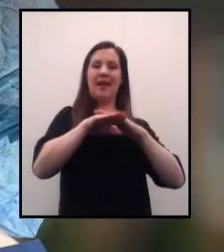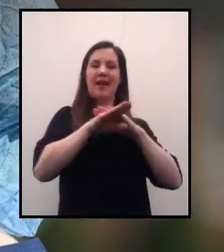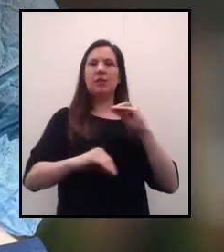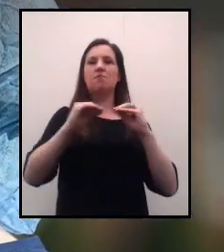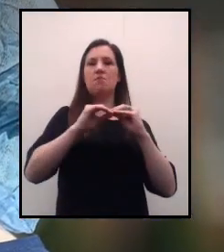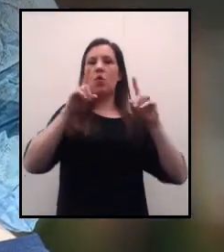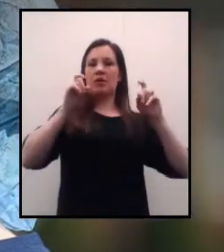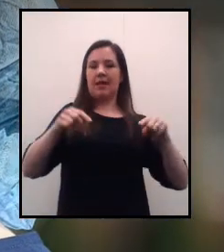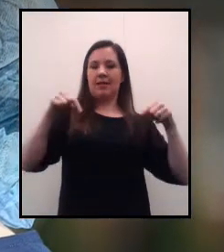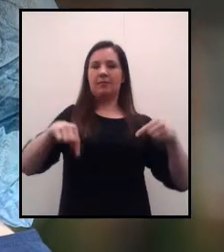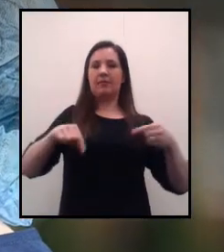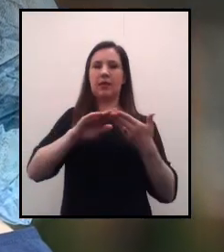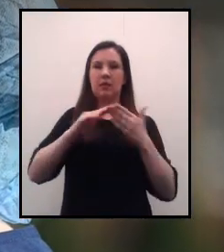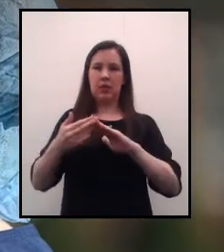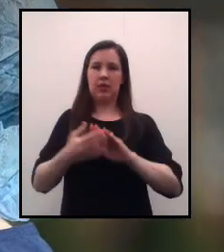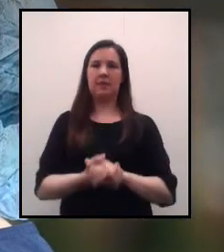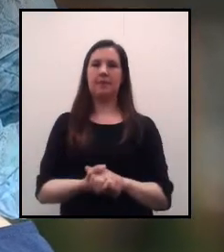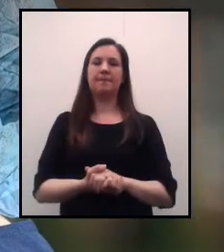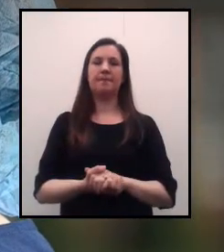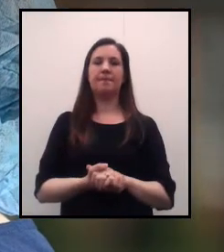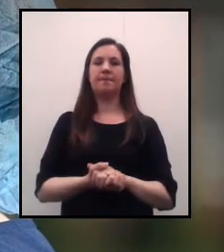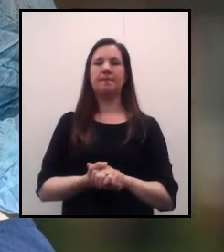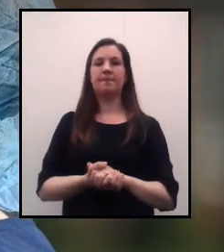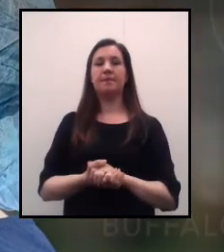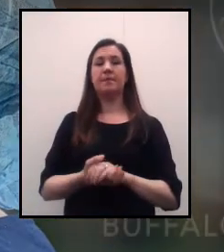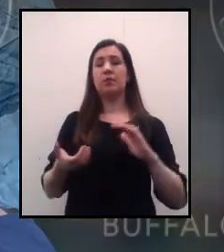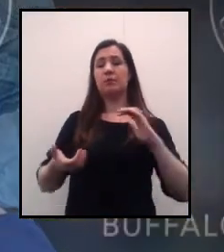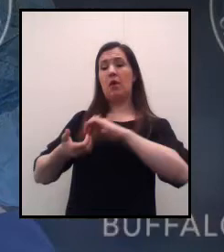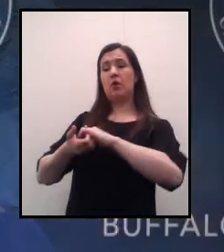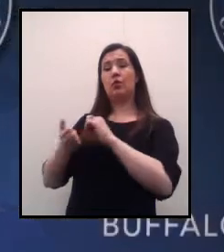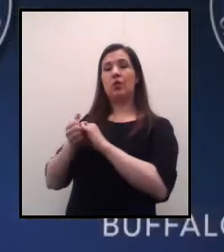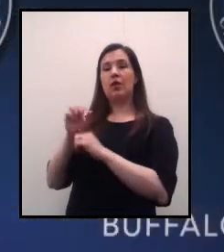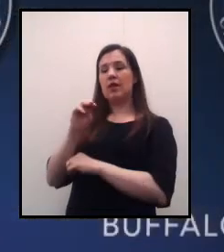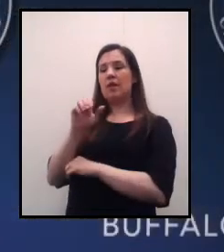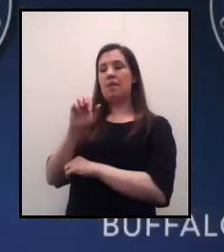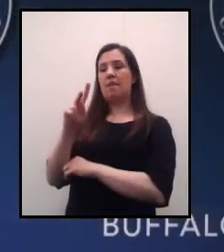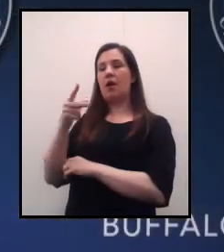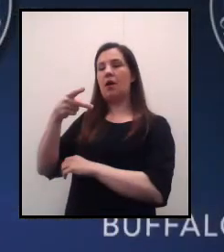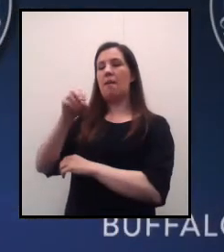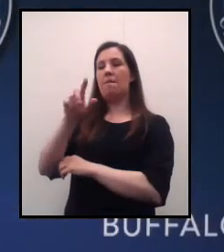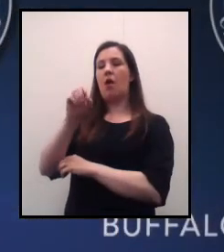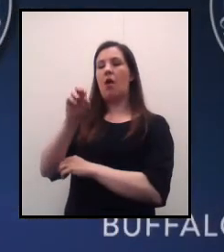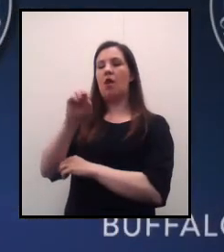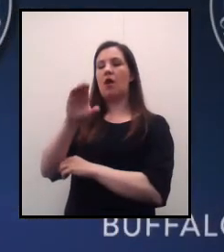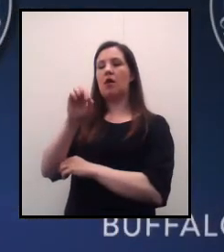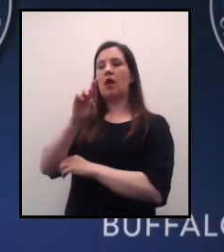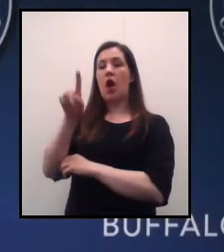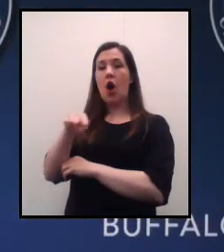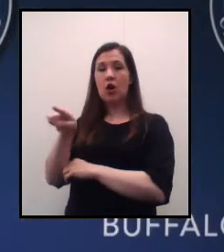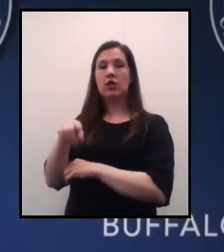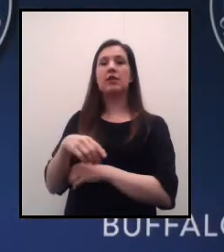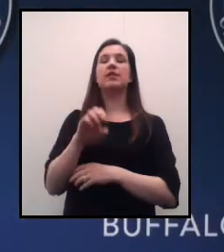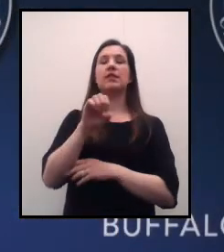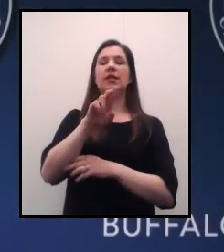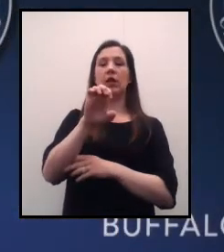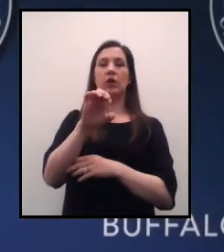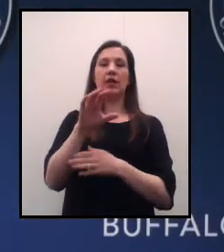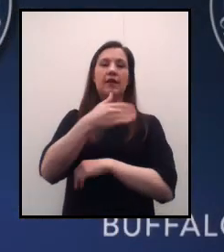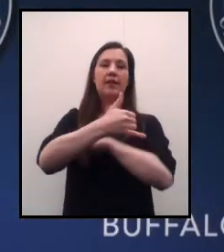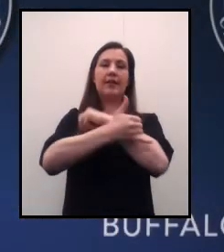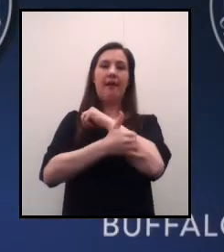community. In partnership with Erie County Executive Mark Polenkar, the Erie County Health Department, Erie